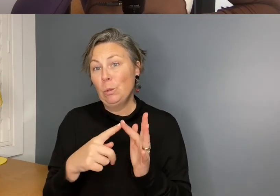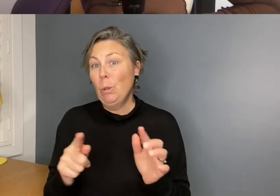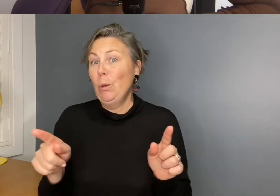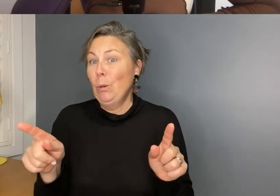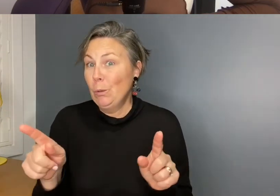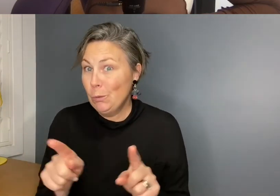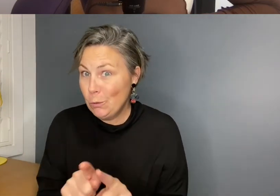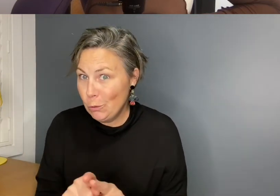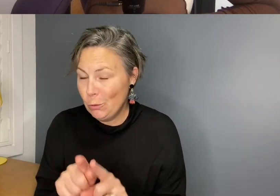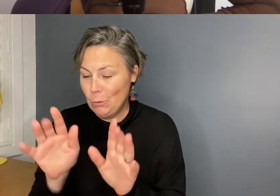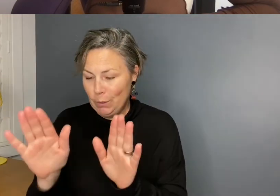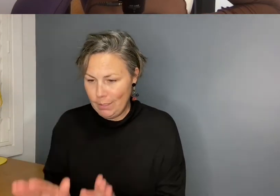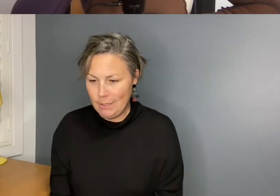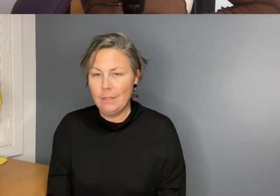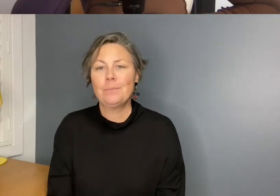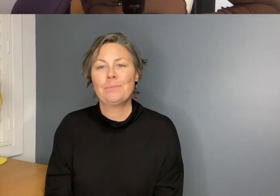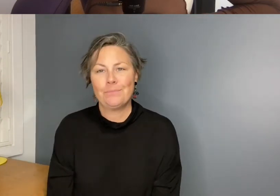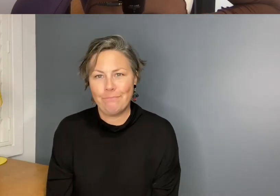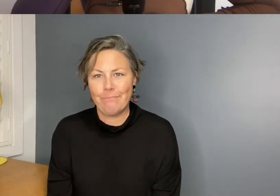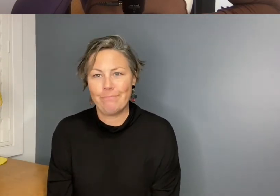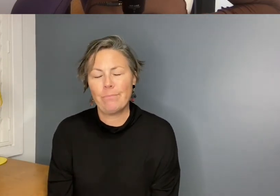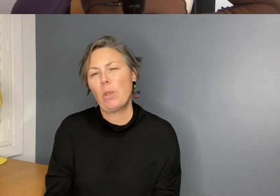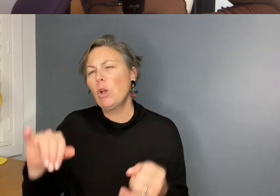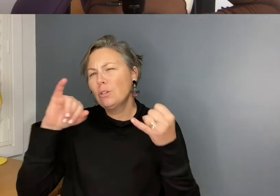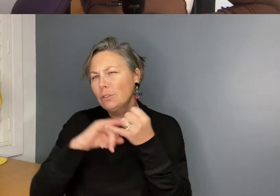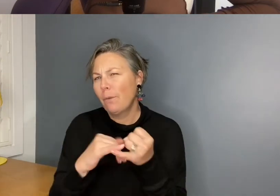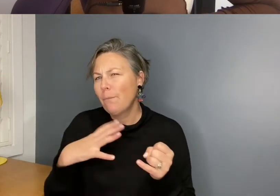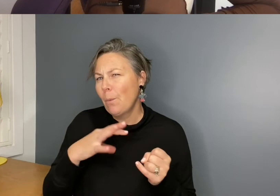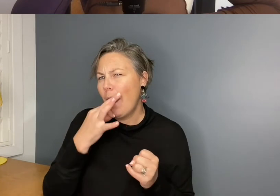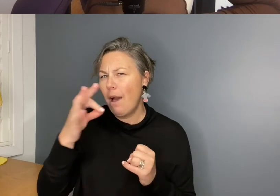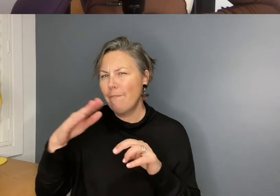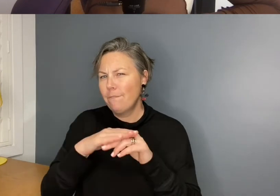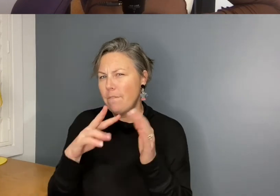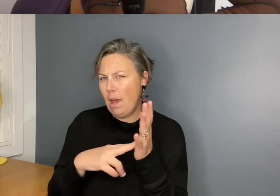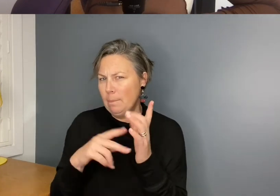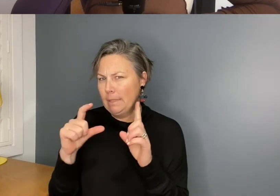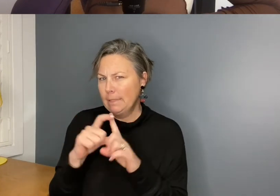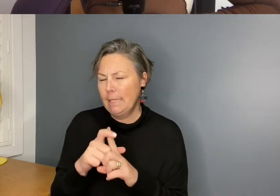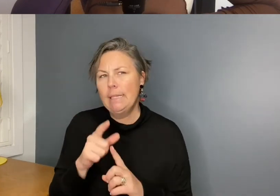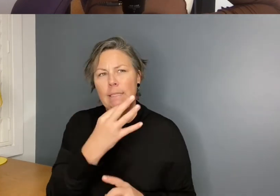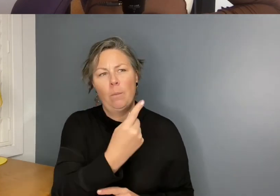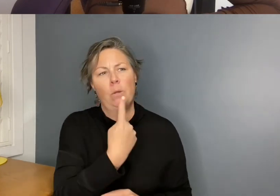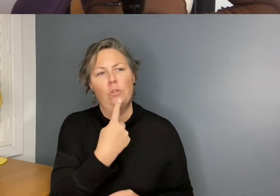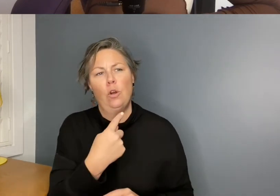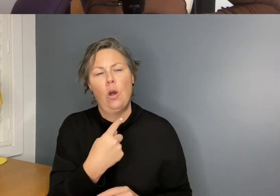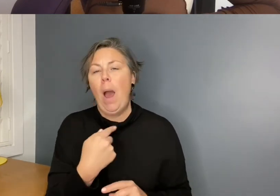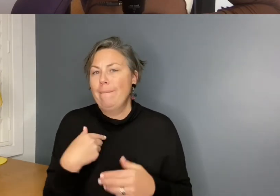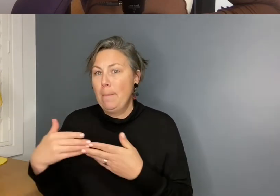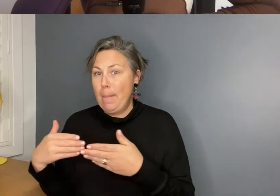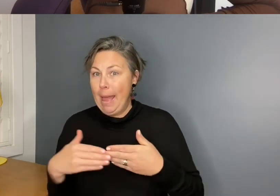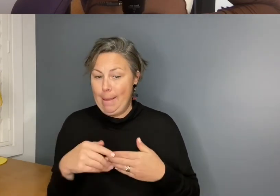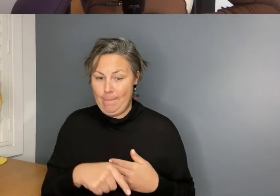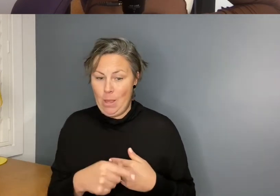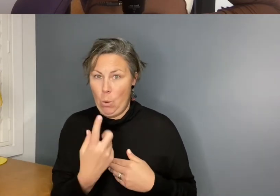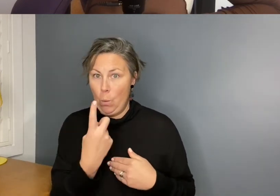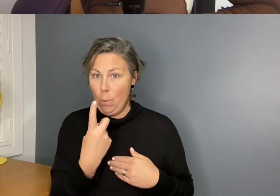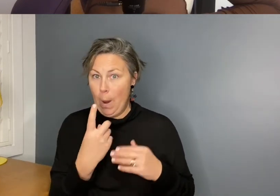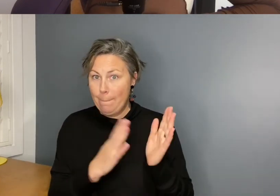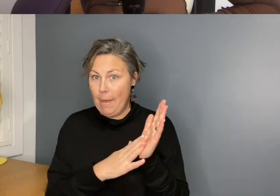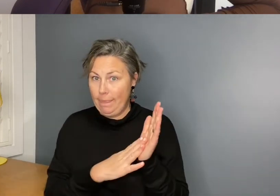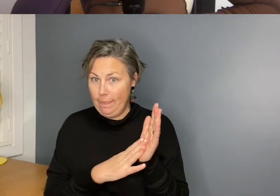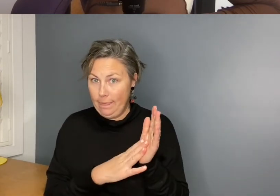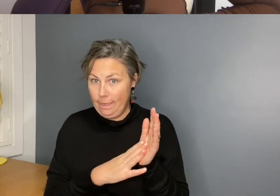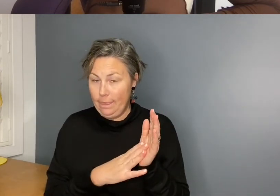regulation. Can I ask you another quick question on vitamin D? I've been recommended I've got a 1-month-old baby who I'm breastfeeding at the